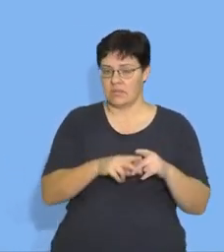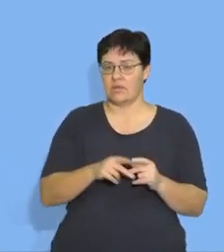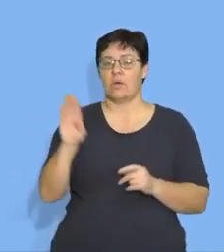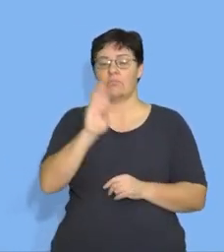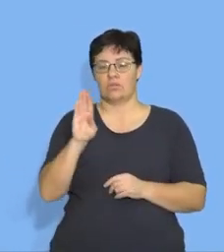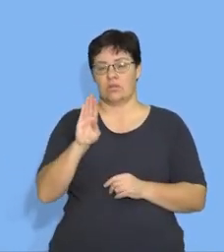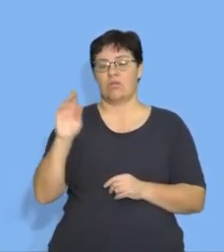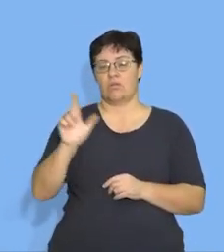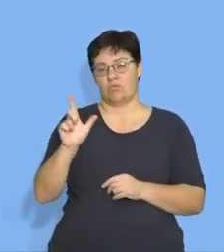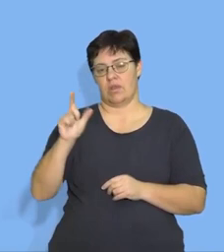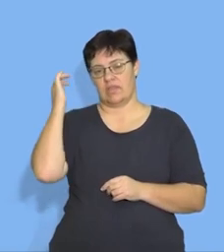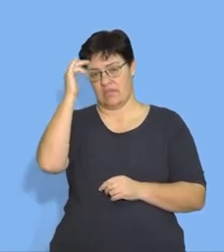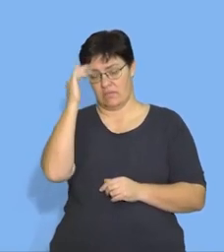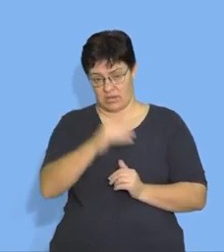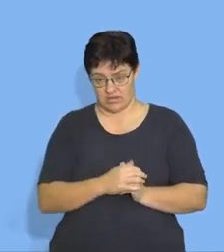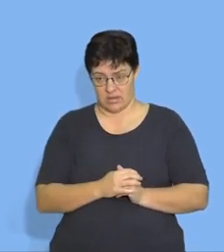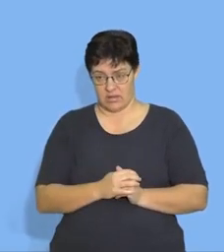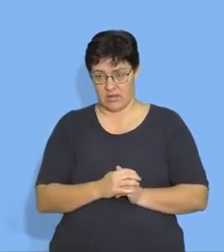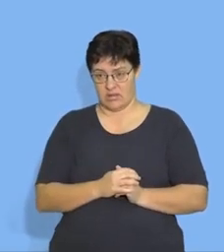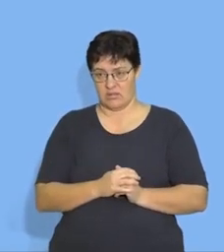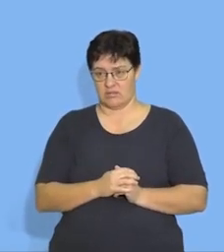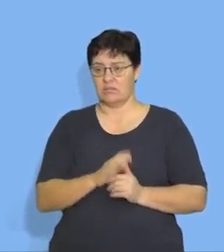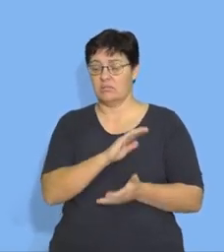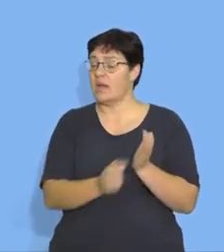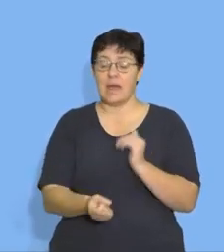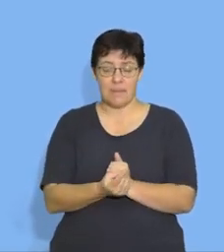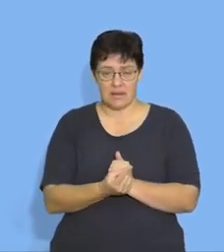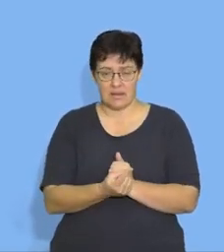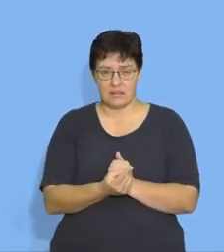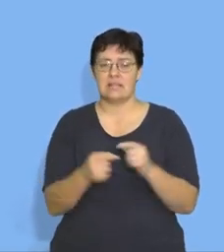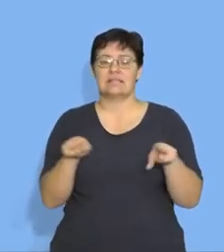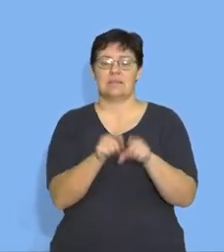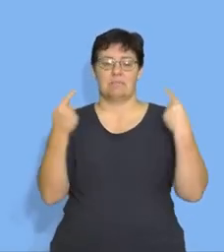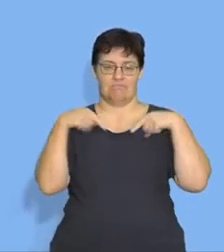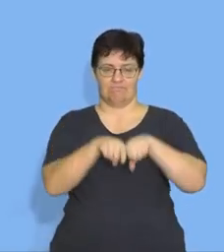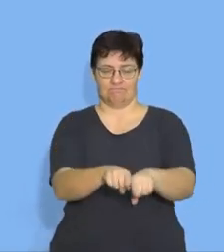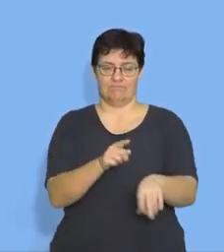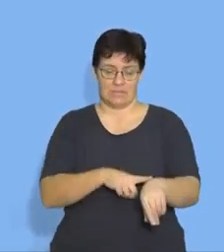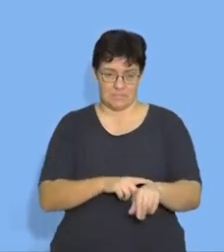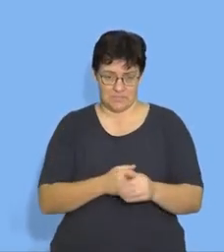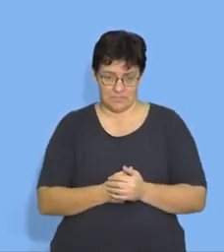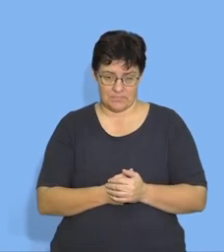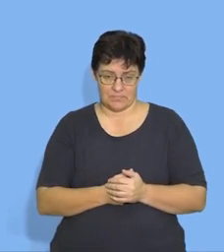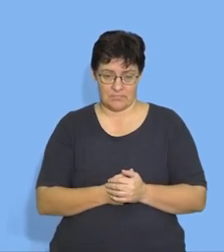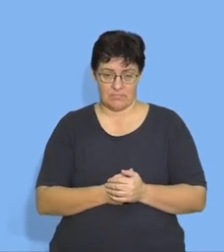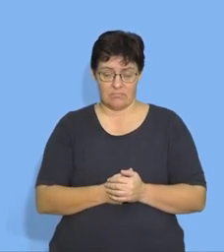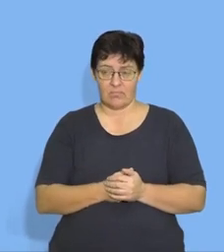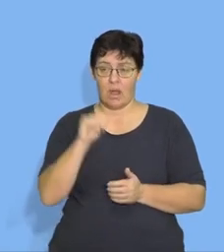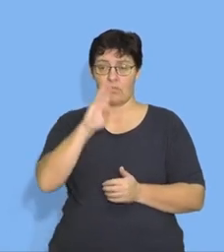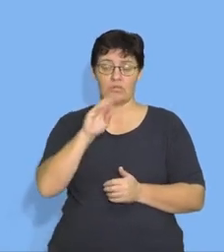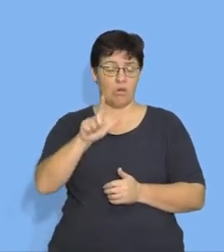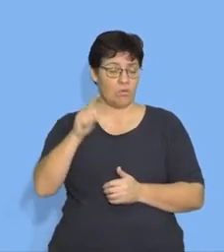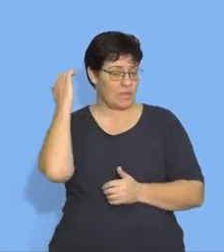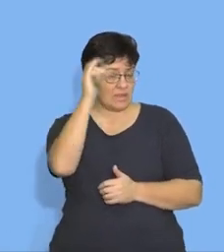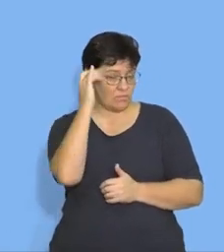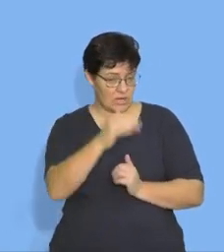theory. Okay, so this actually happens simultaneously. So according to Bronsted-Lowry, the acid-base reaction